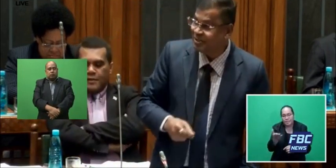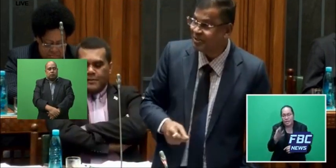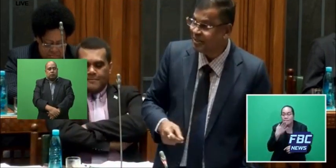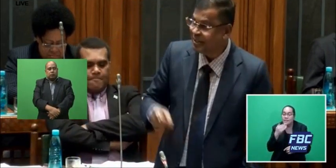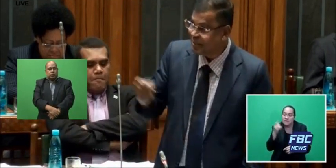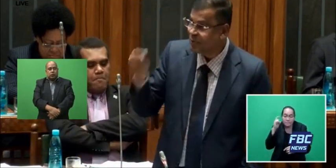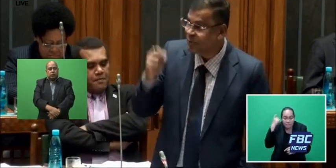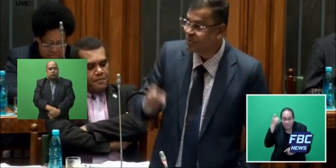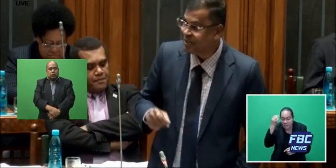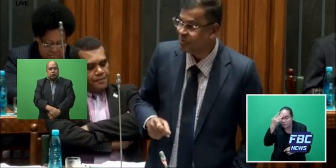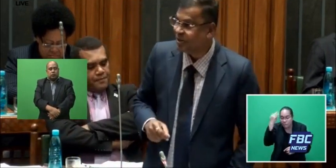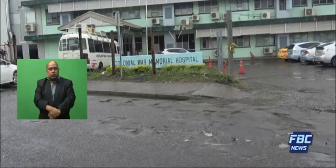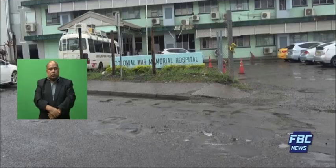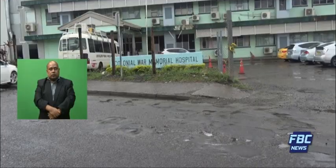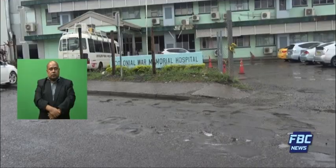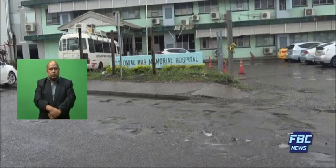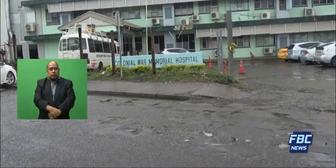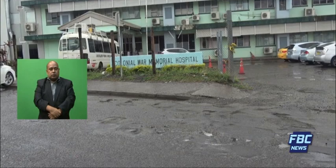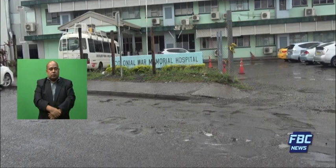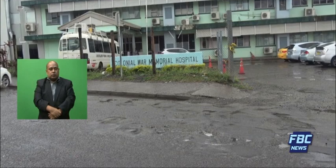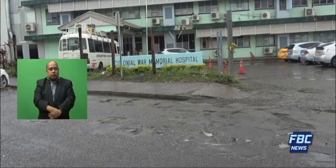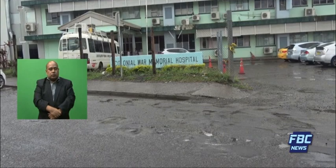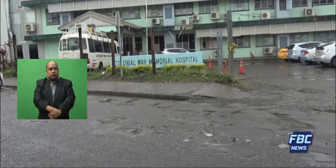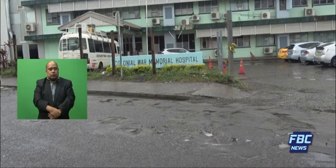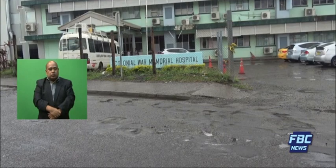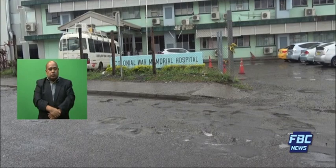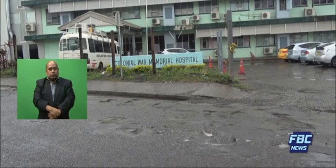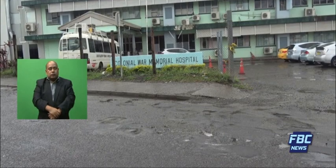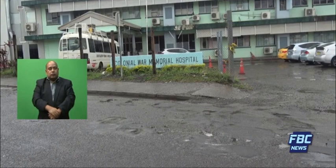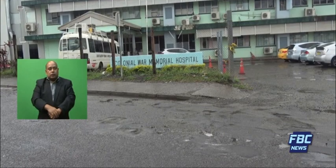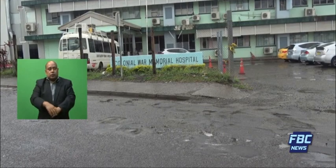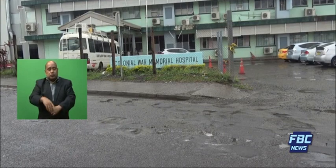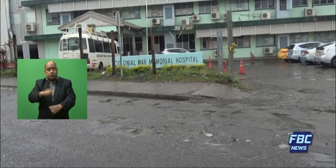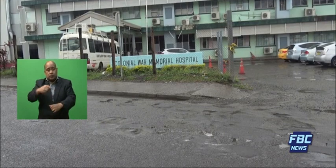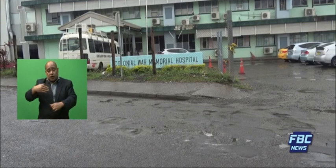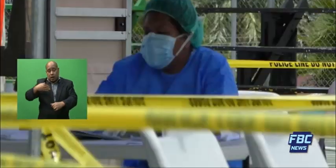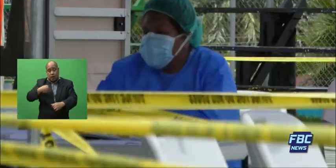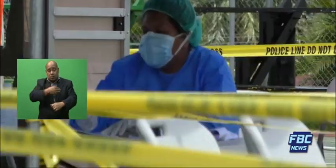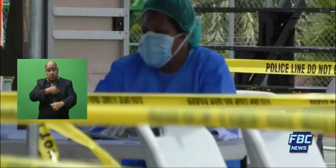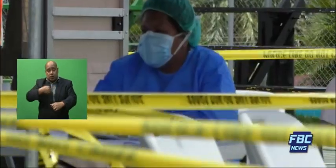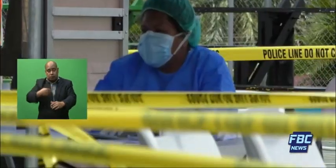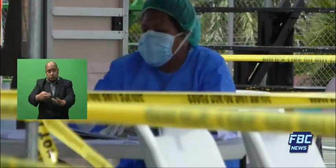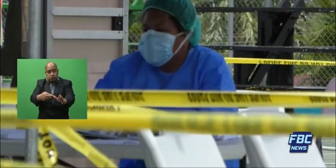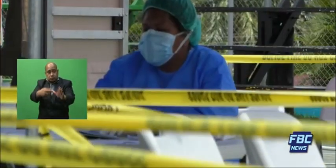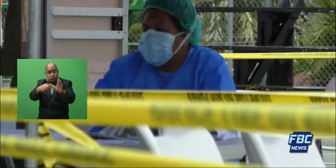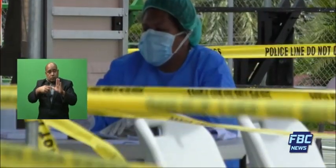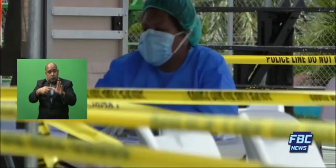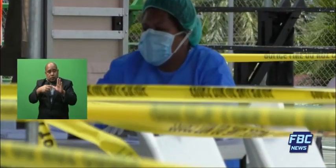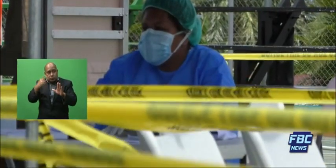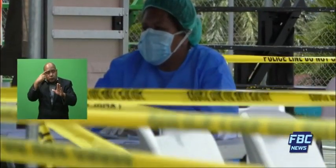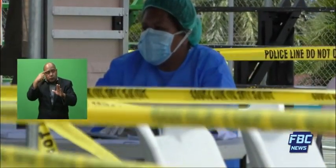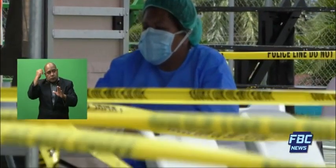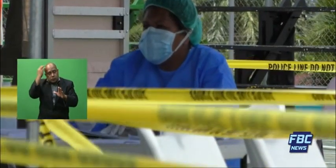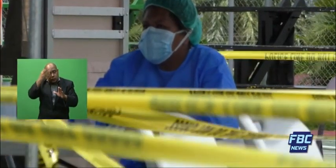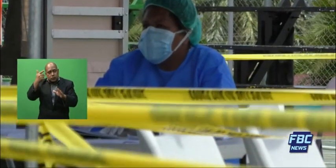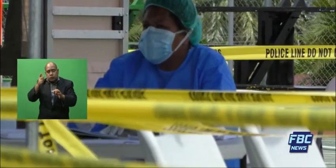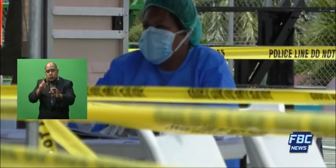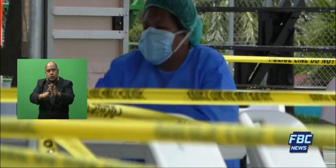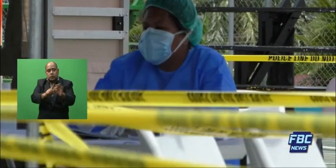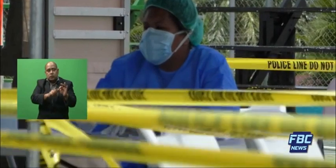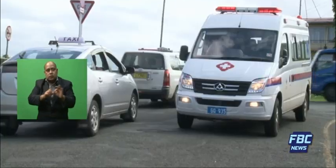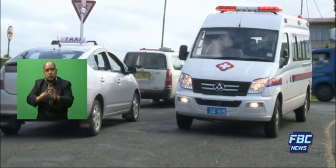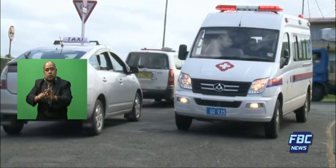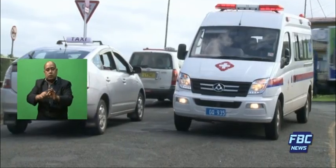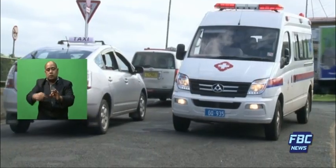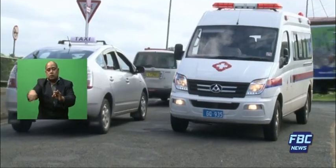consider this in the future as well. In response, the health minister said the inquiry suggested by Professor Prasad will put further pressure